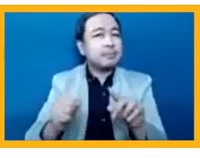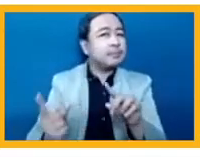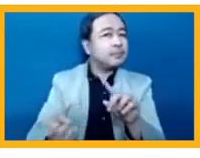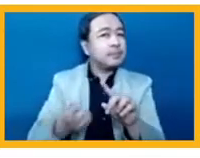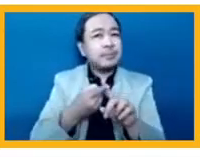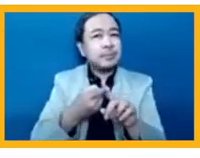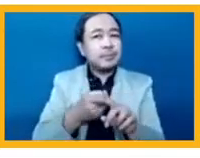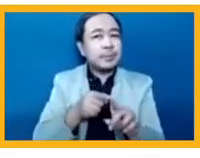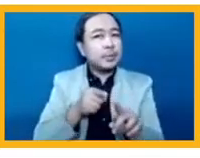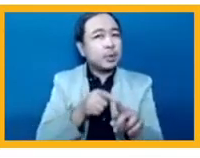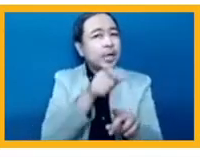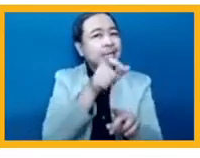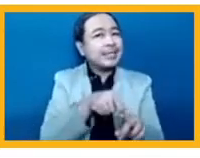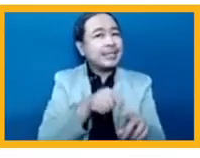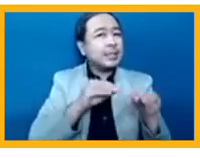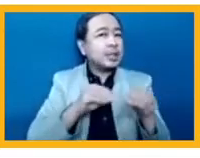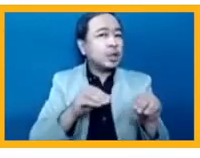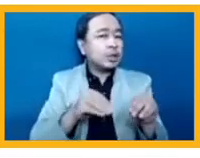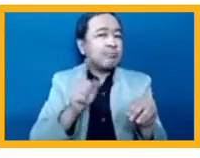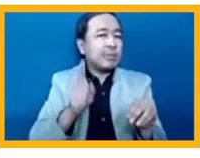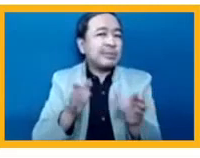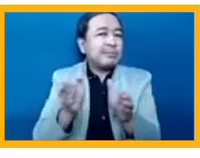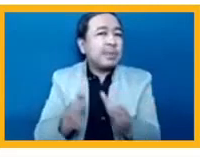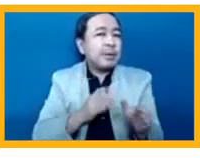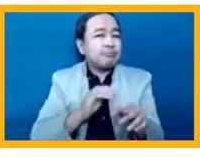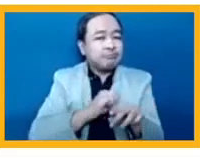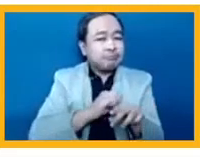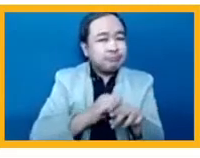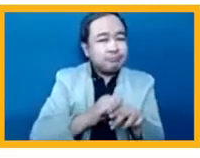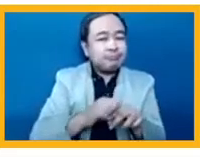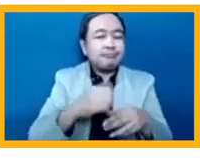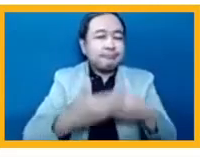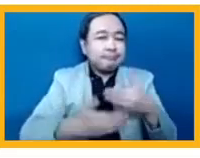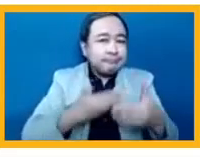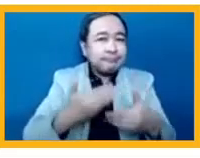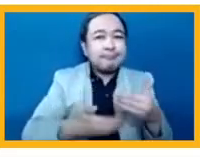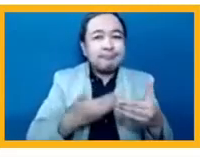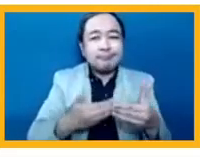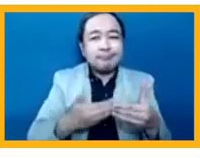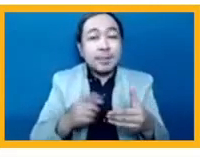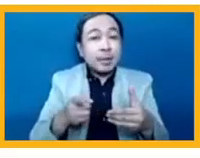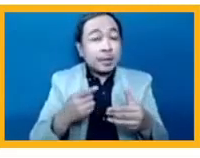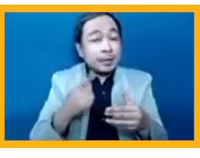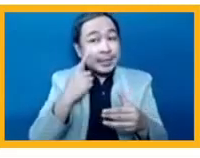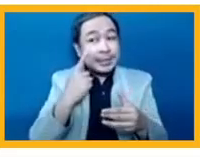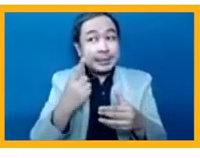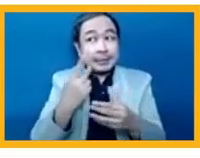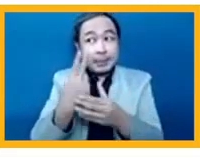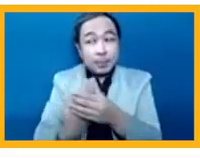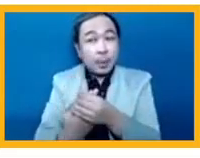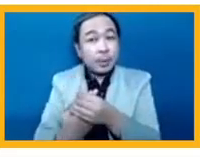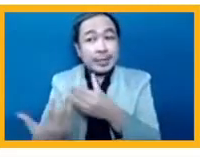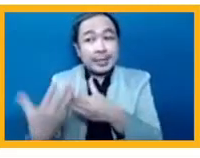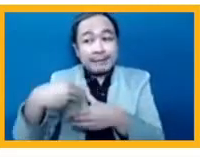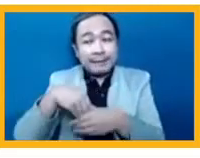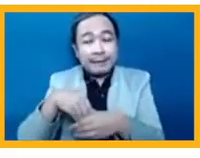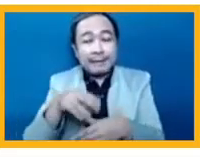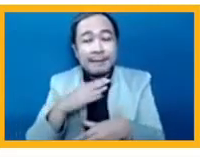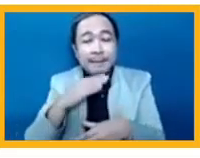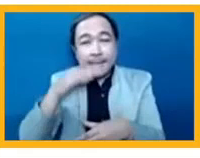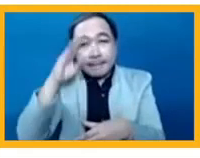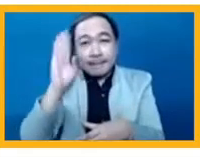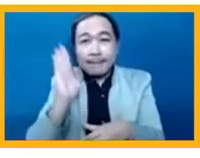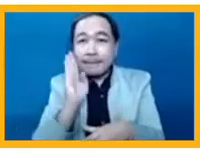preparedness for teachers. Continuous research and innovation in both parental engagement and teacher professional development can